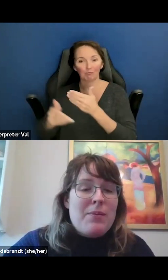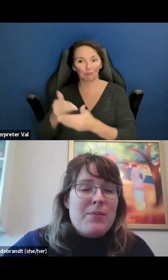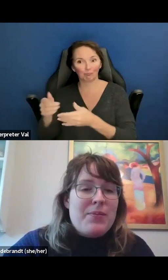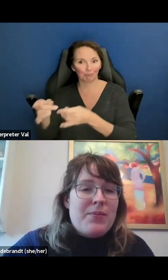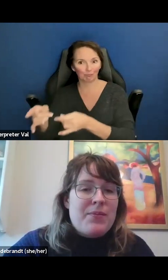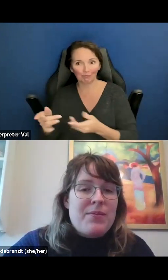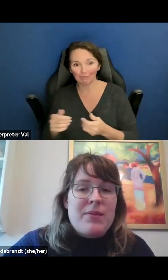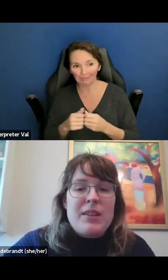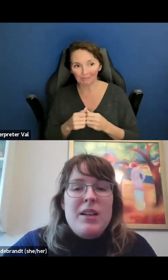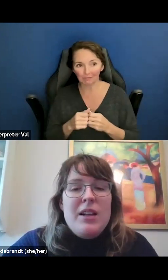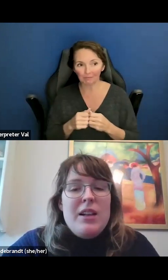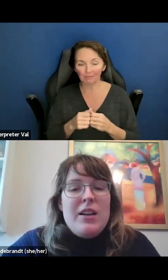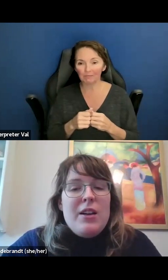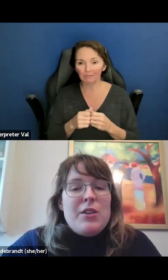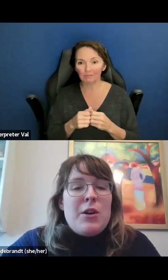processes are.